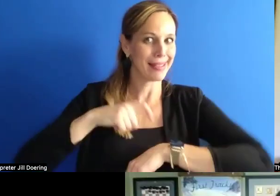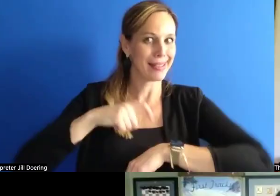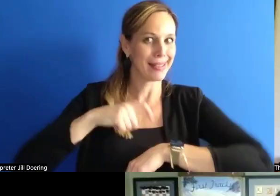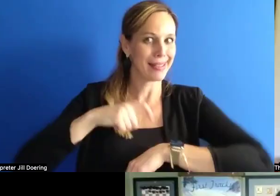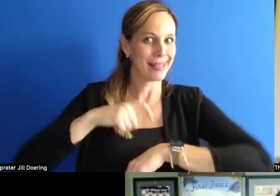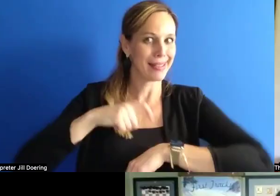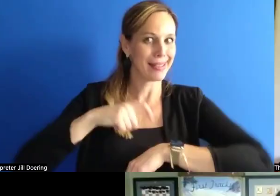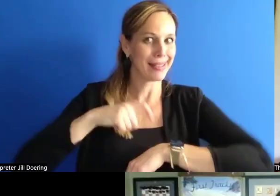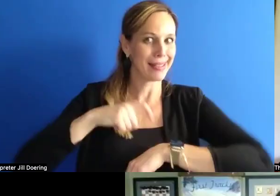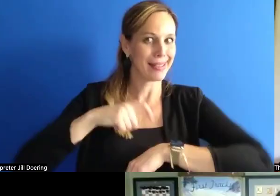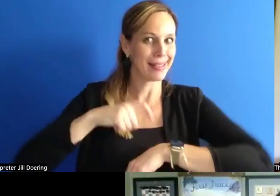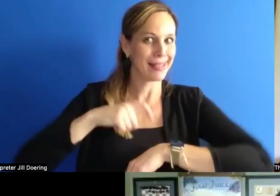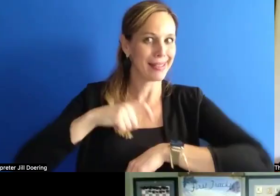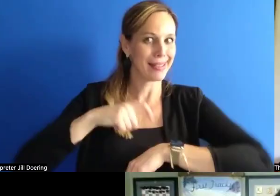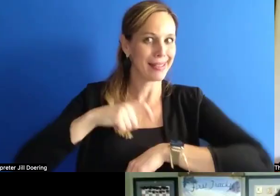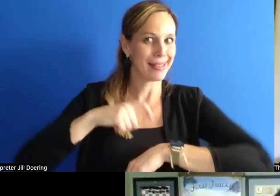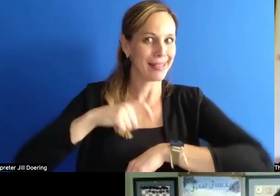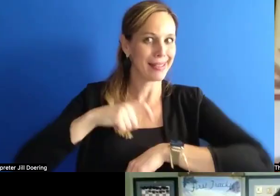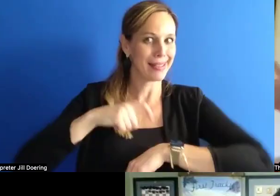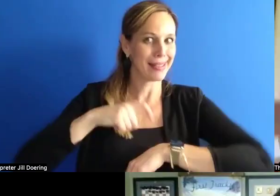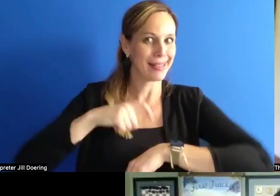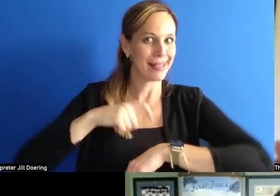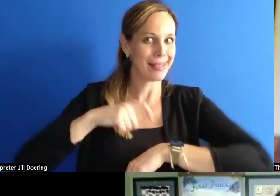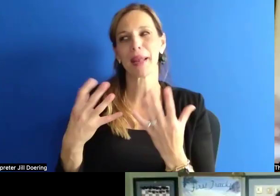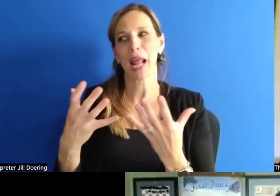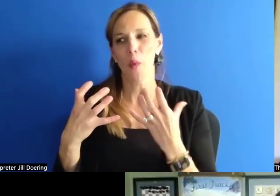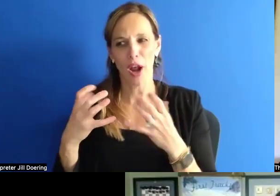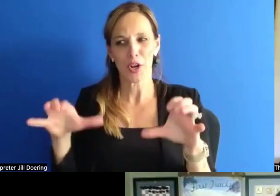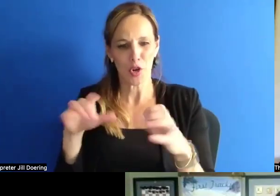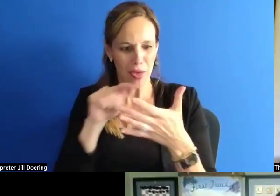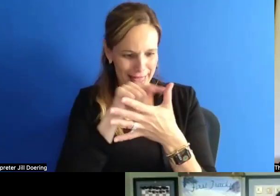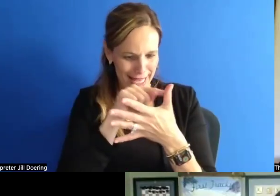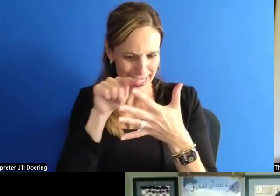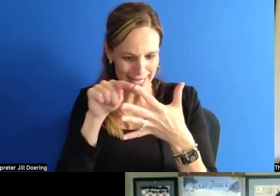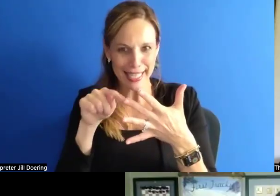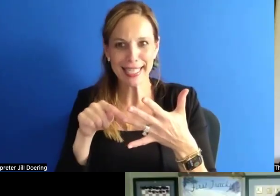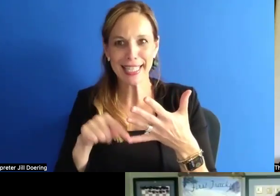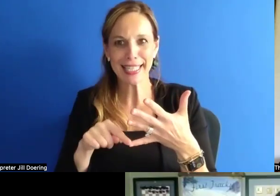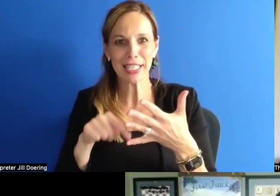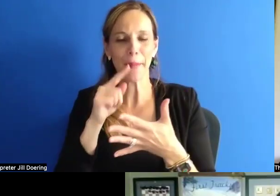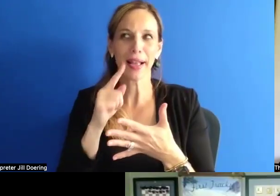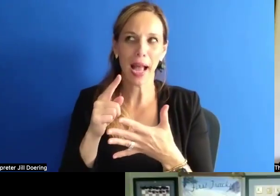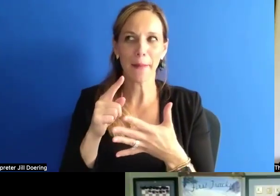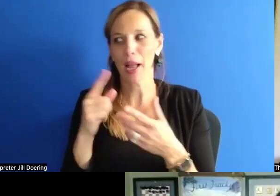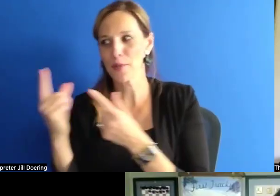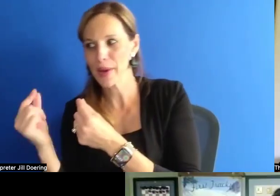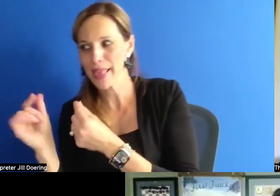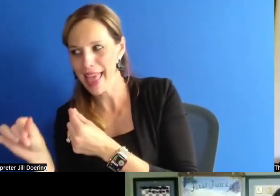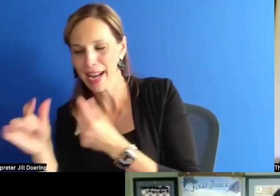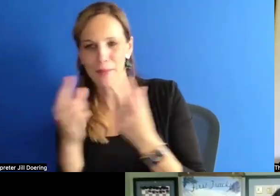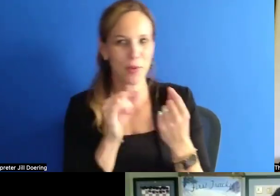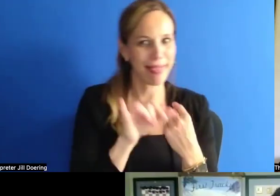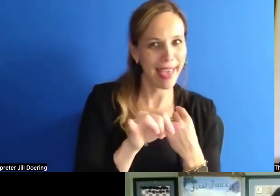too much. But it's just like, okay, I'm doing that, I'm doing that. So it's pretty amazing.